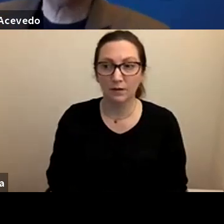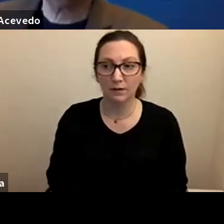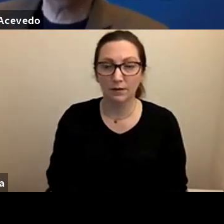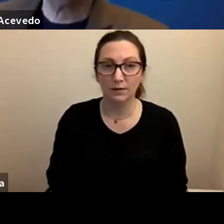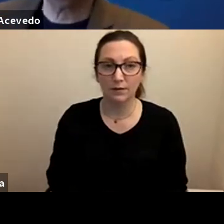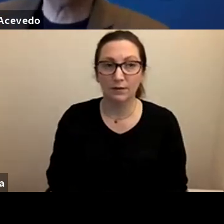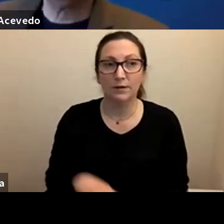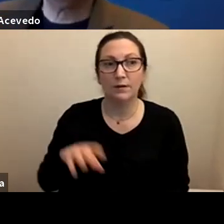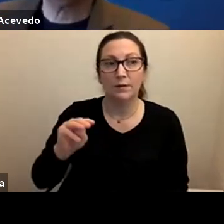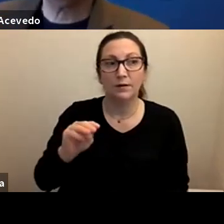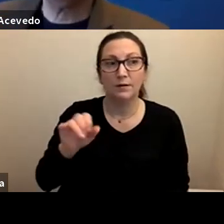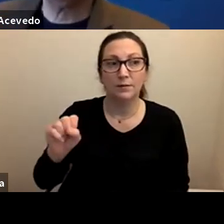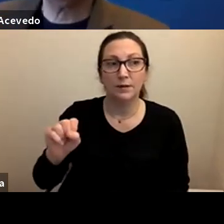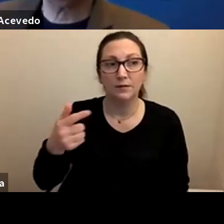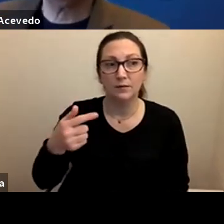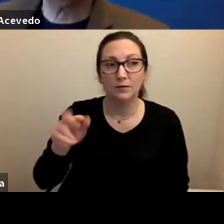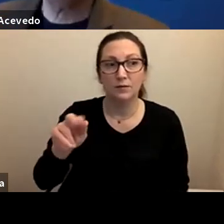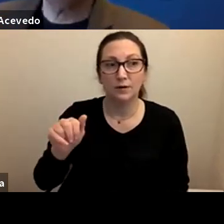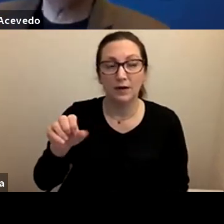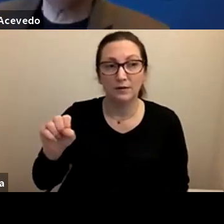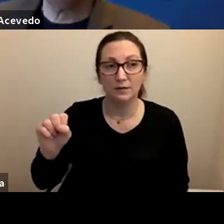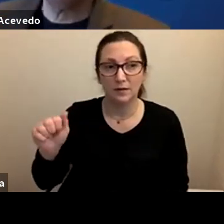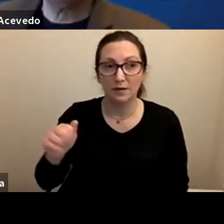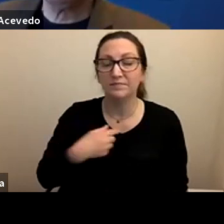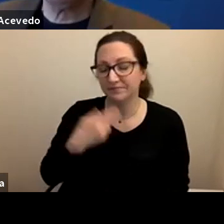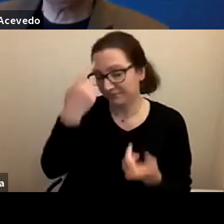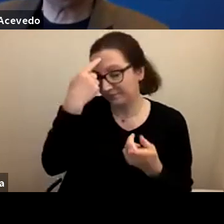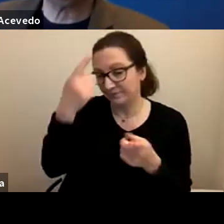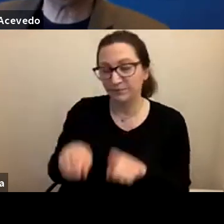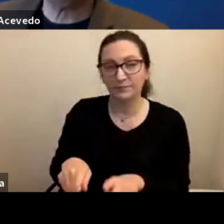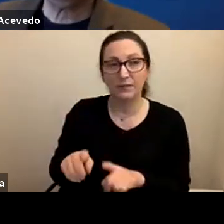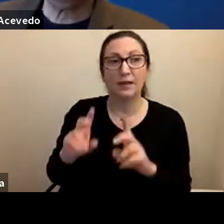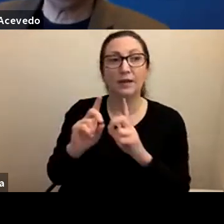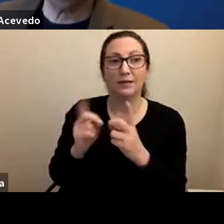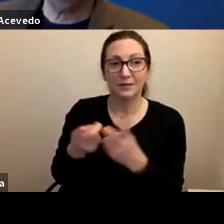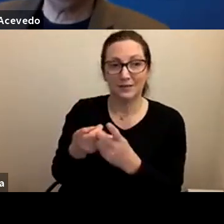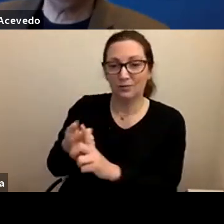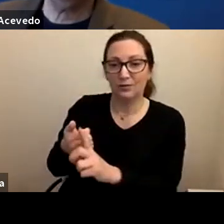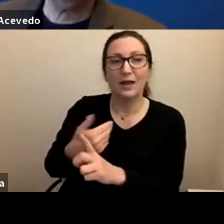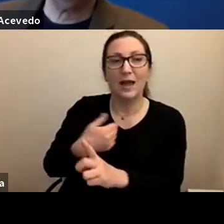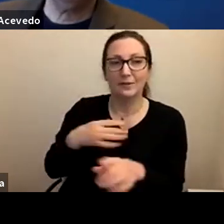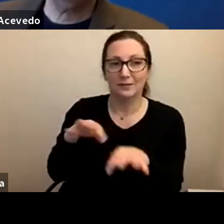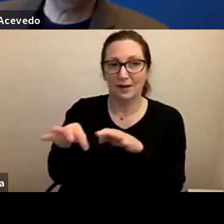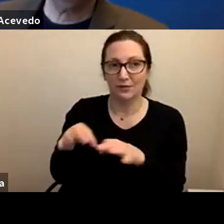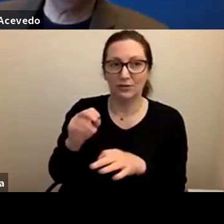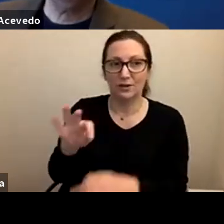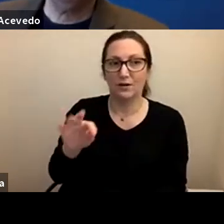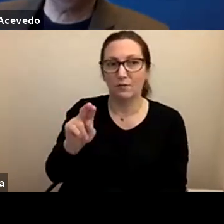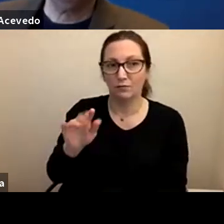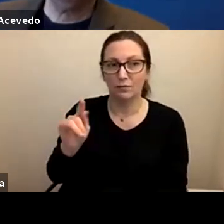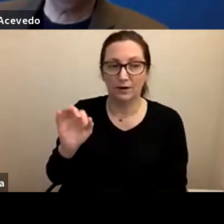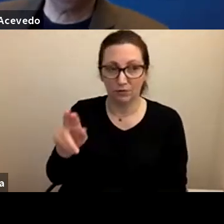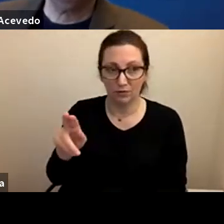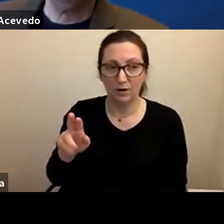Ms. Grasso. I would agree with Mr. Kreger. I believe the district has a definition of rigor, and that should be the one that's driving